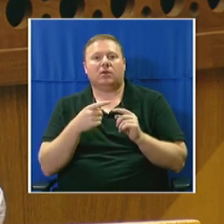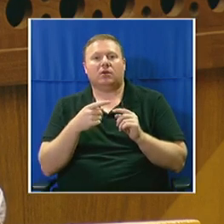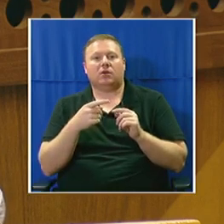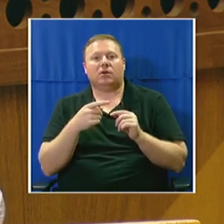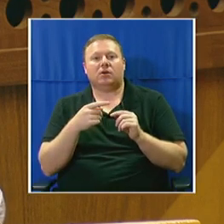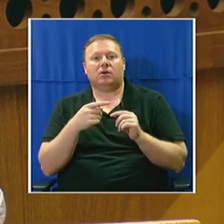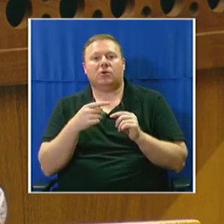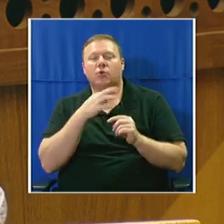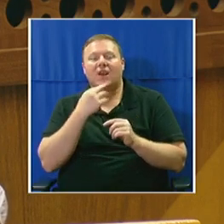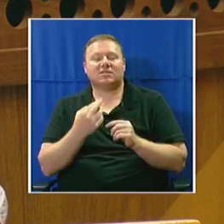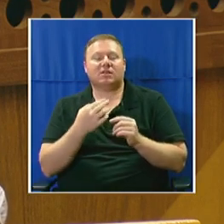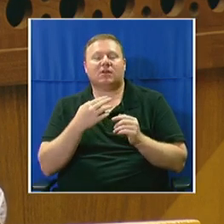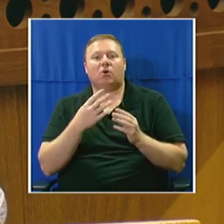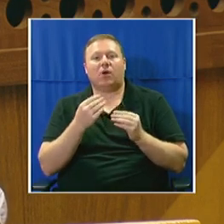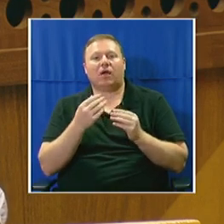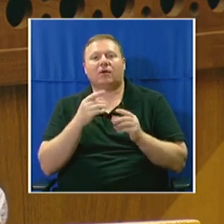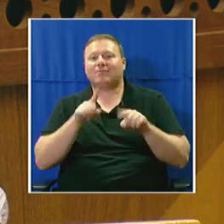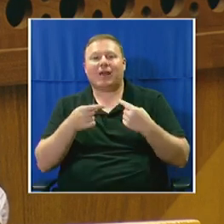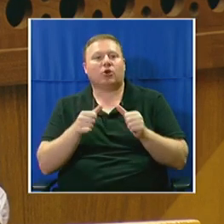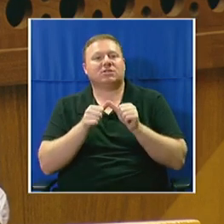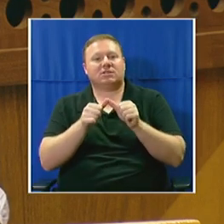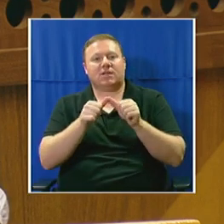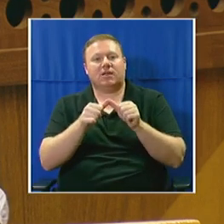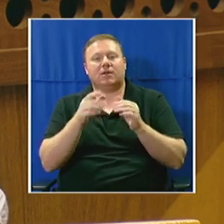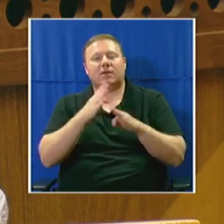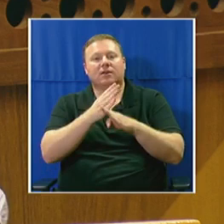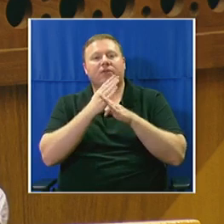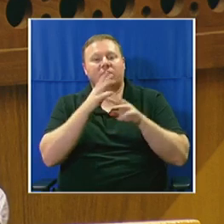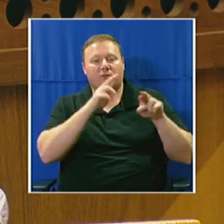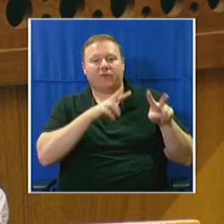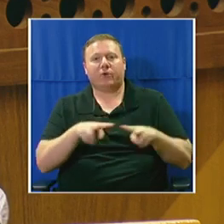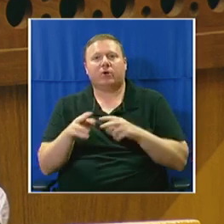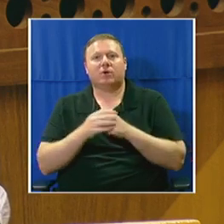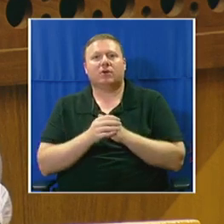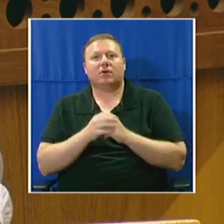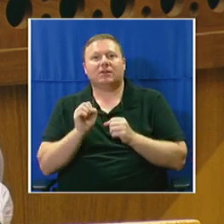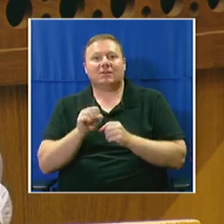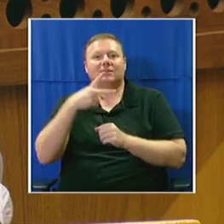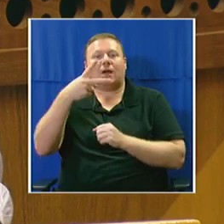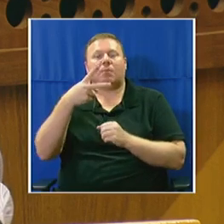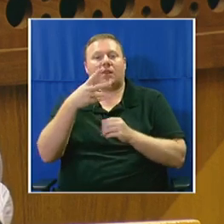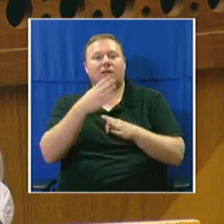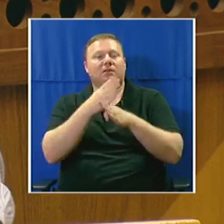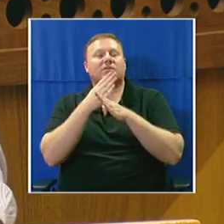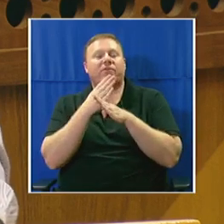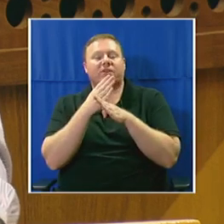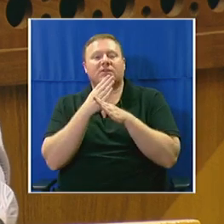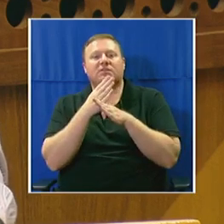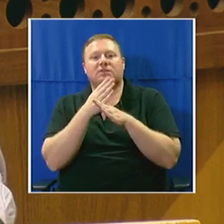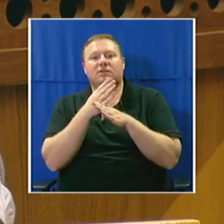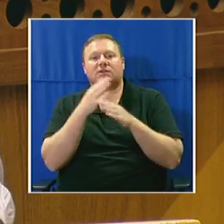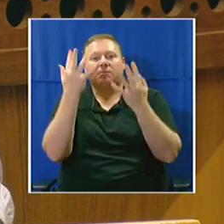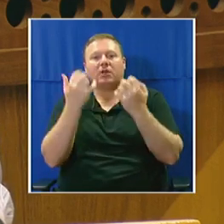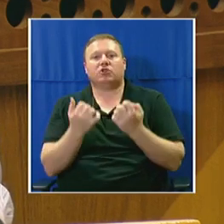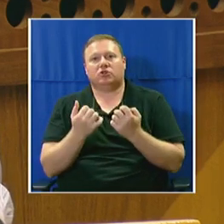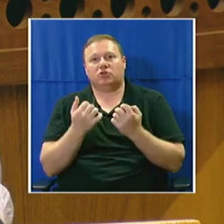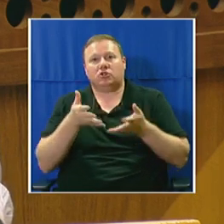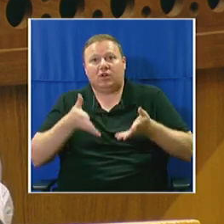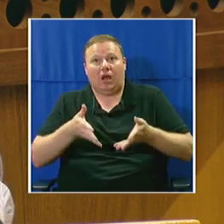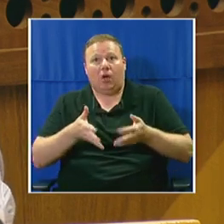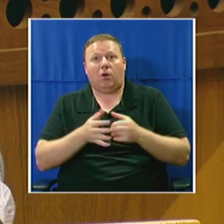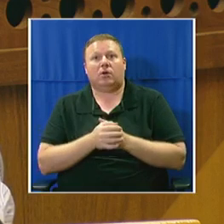us as a nation unfortunately the only option to resolve these challenges from the minister seems to be fully implementation